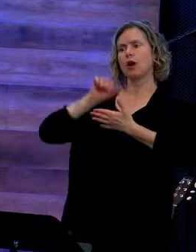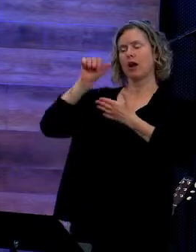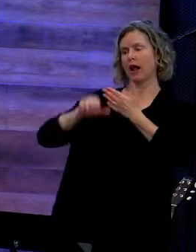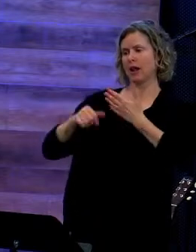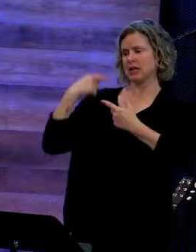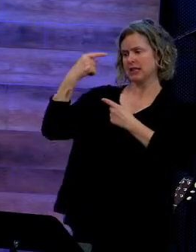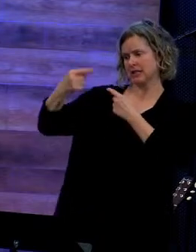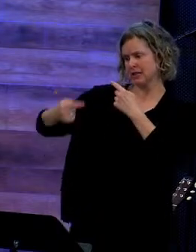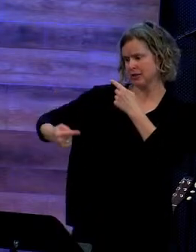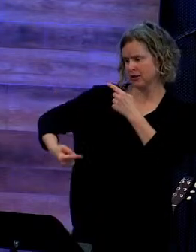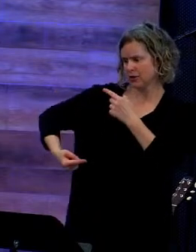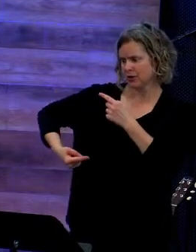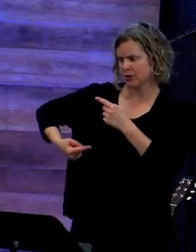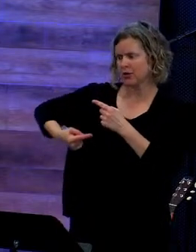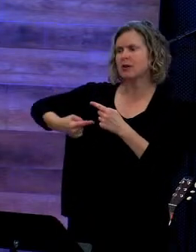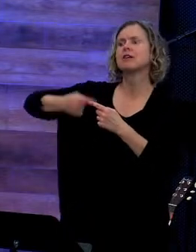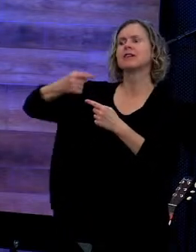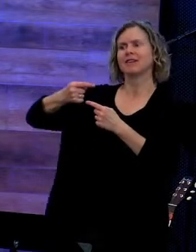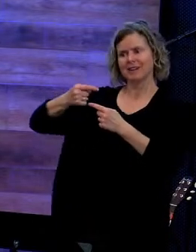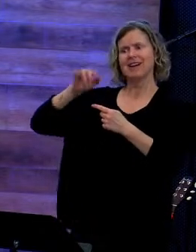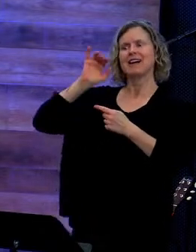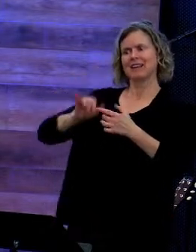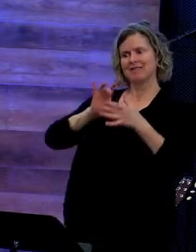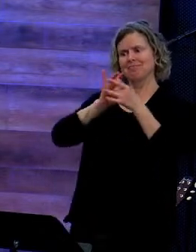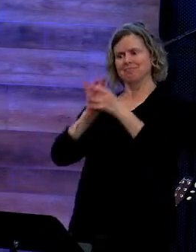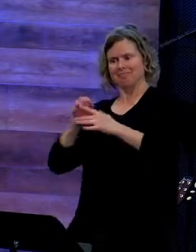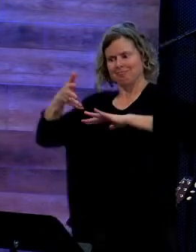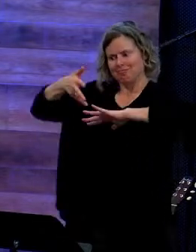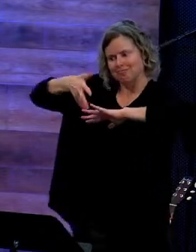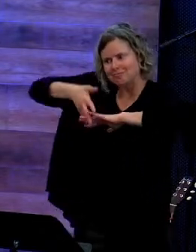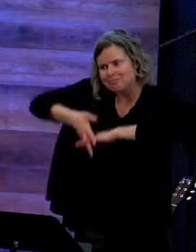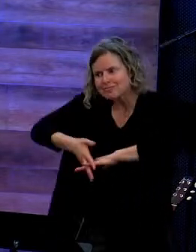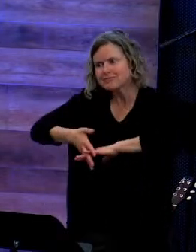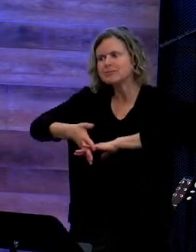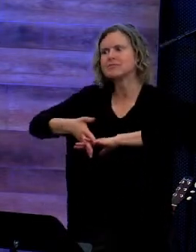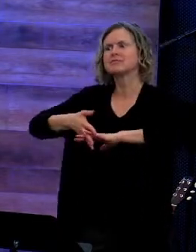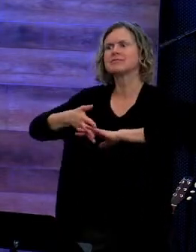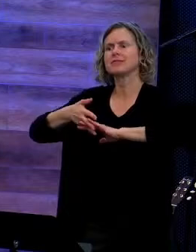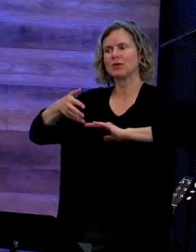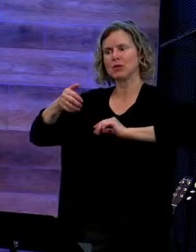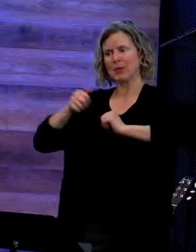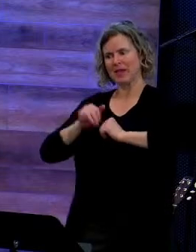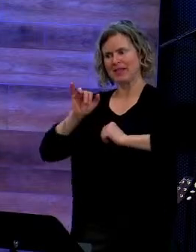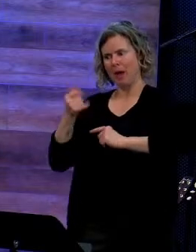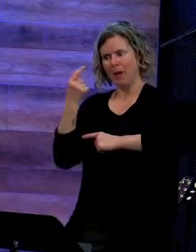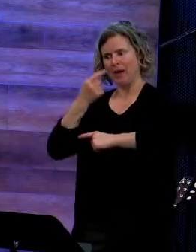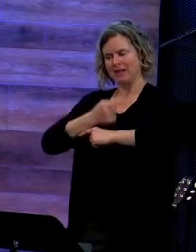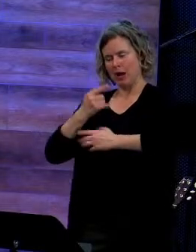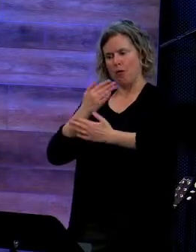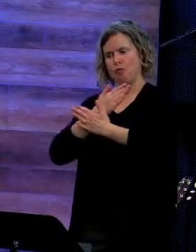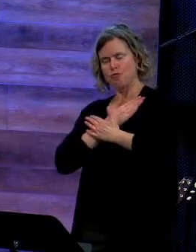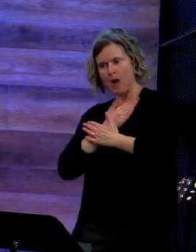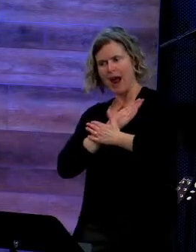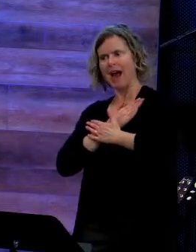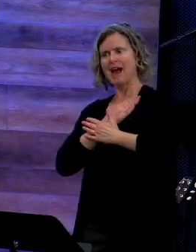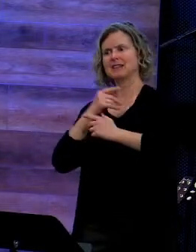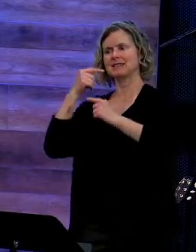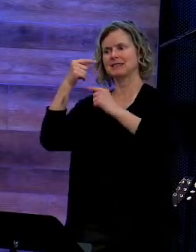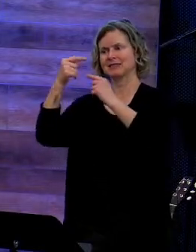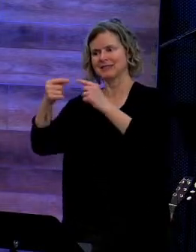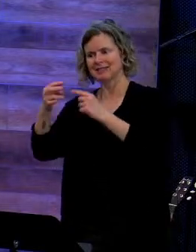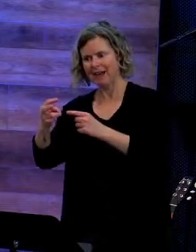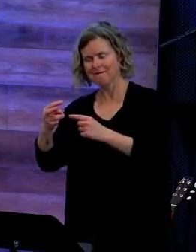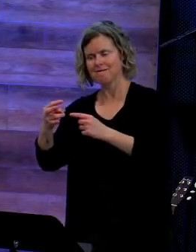them of the promise of future rest. How could they forget the promise of future rest? They do all these sevens